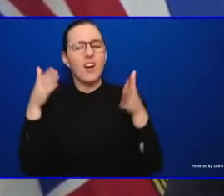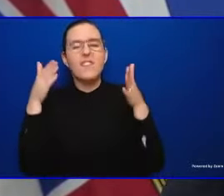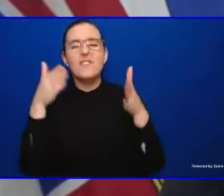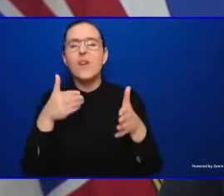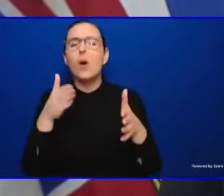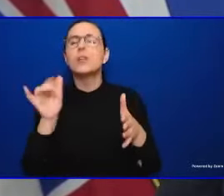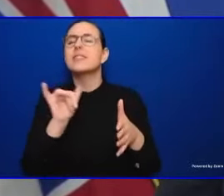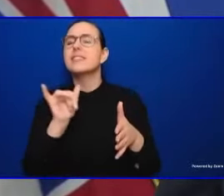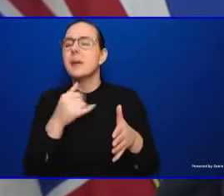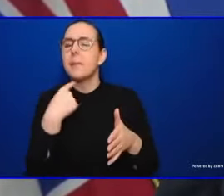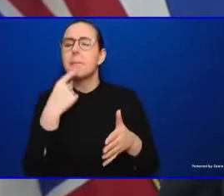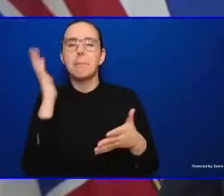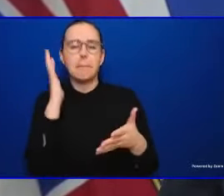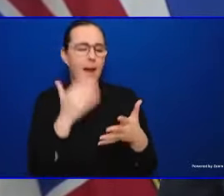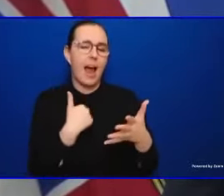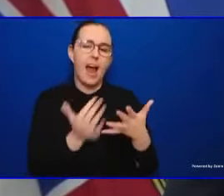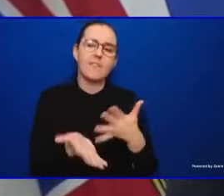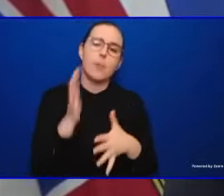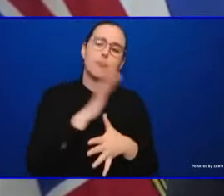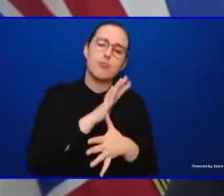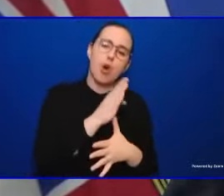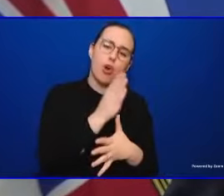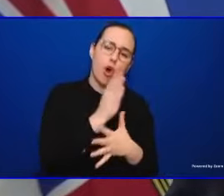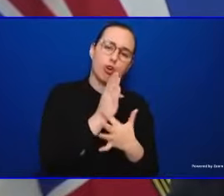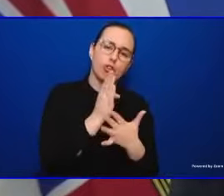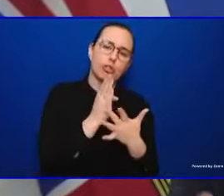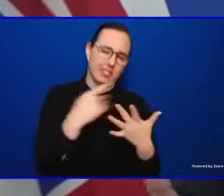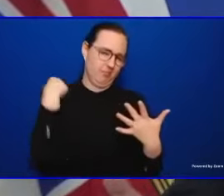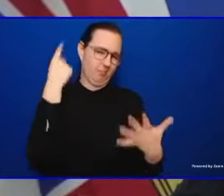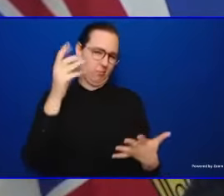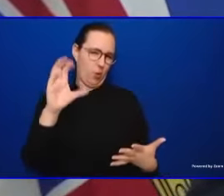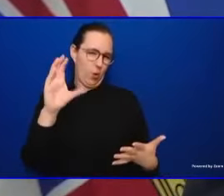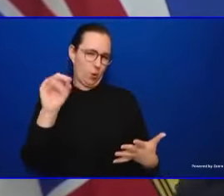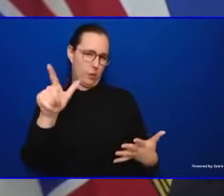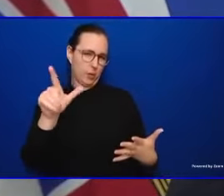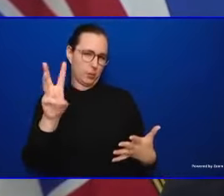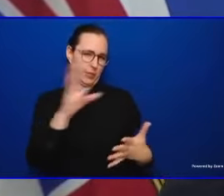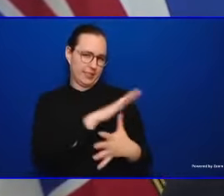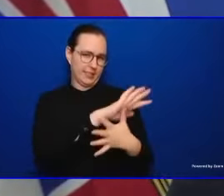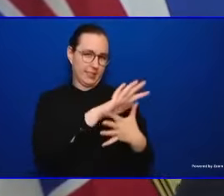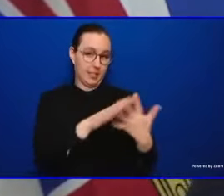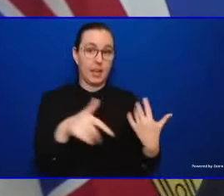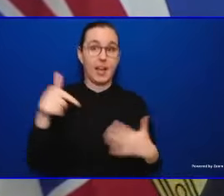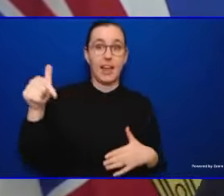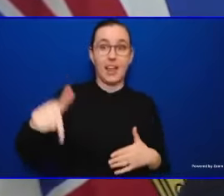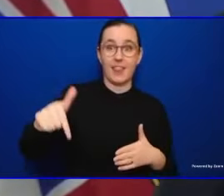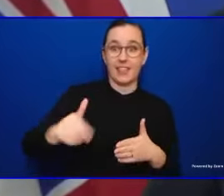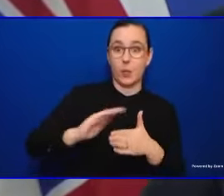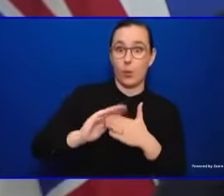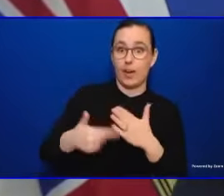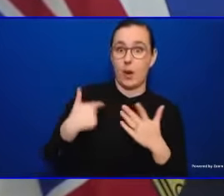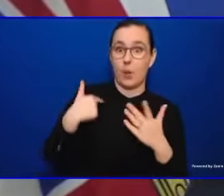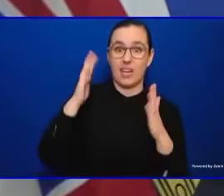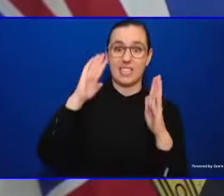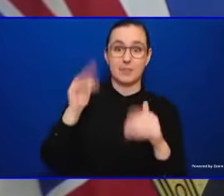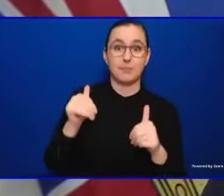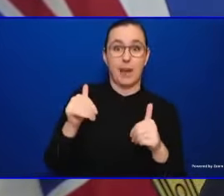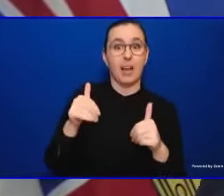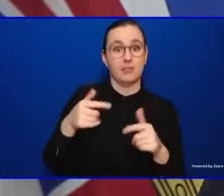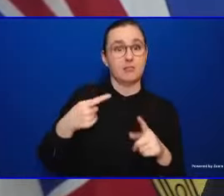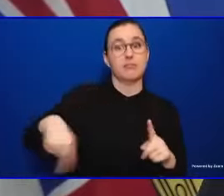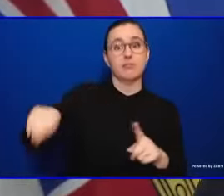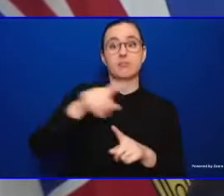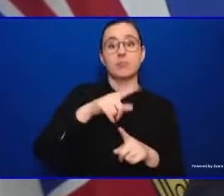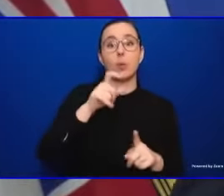October 26th, and by the weekend, it's our expectation that everyone who had their second dose more than 6 months ago,